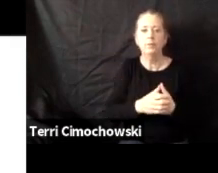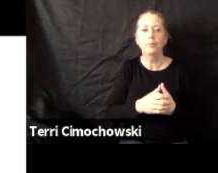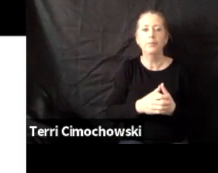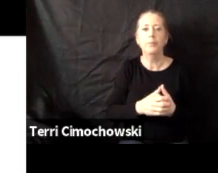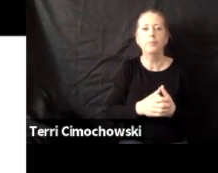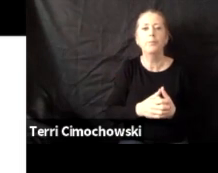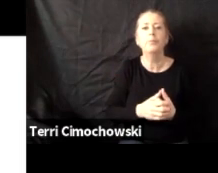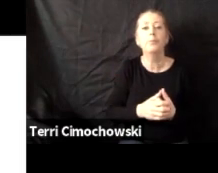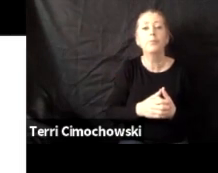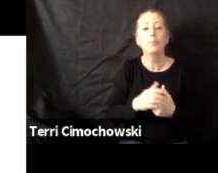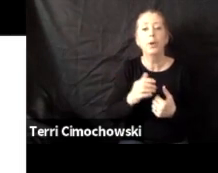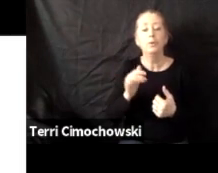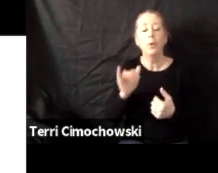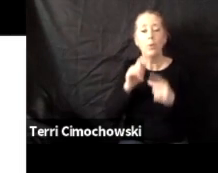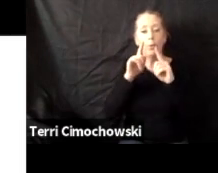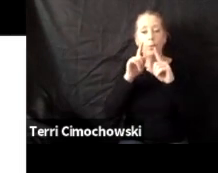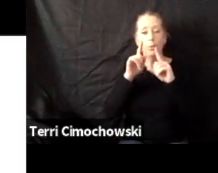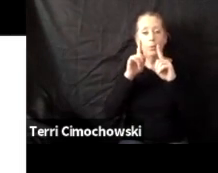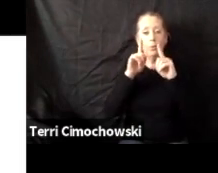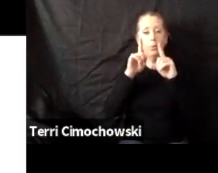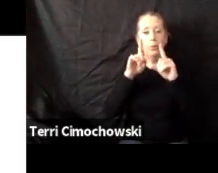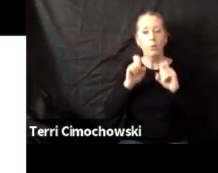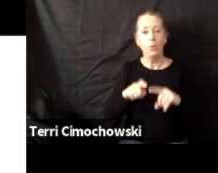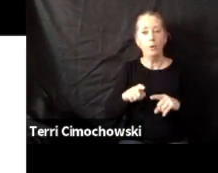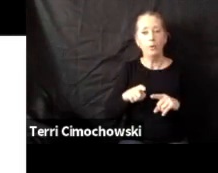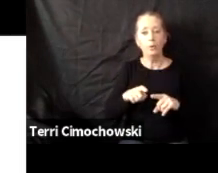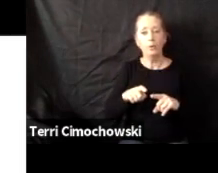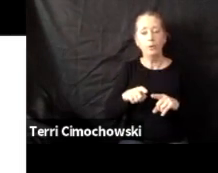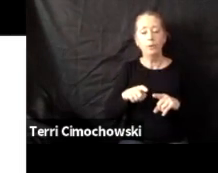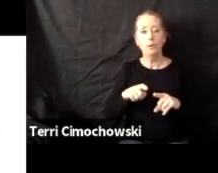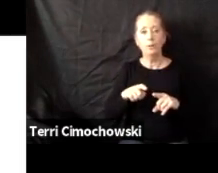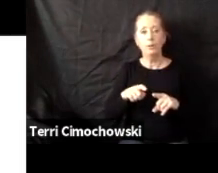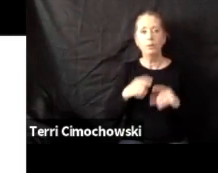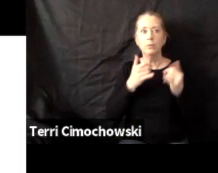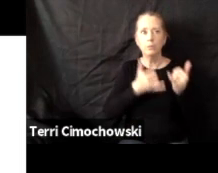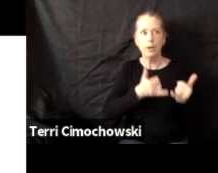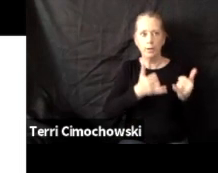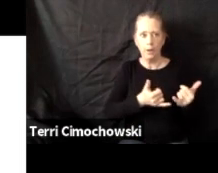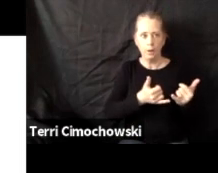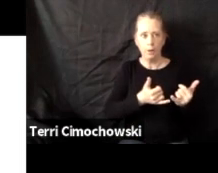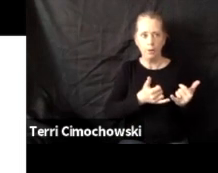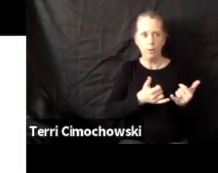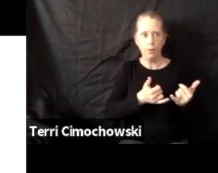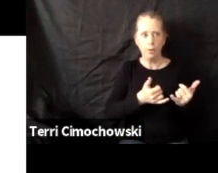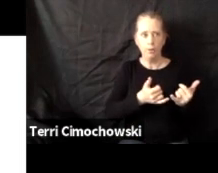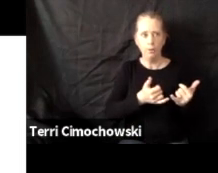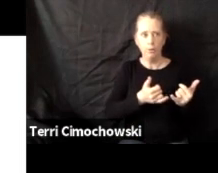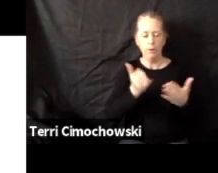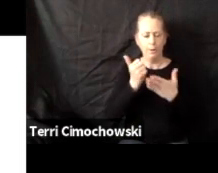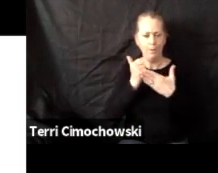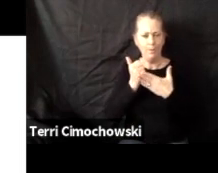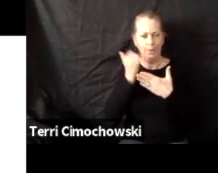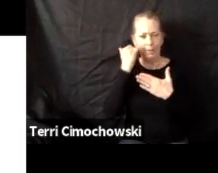Then the question around, so right now, and help me if